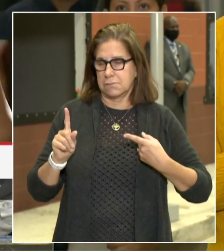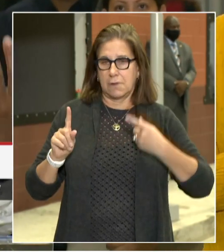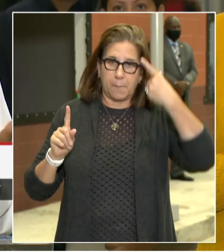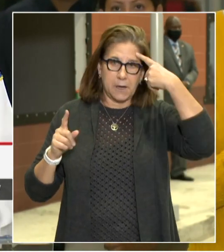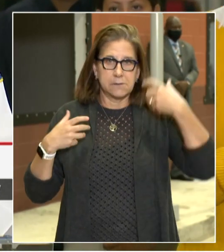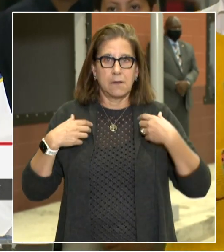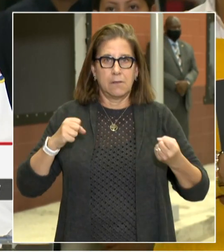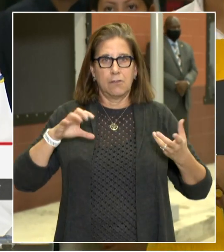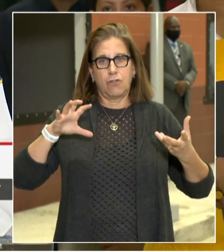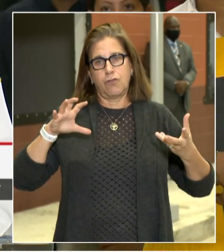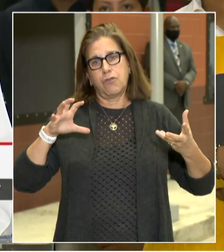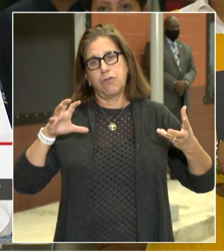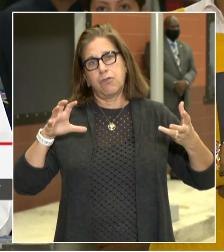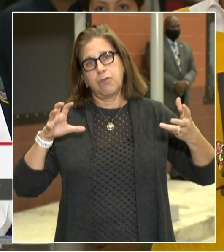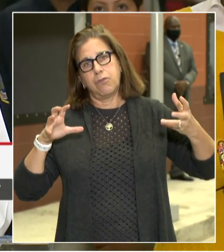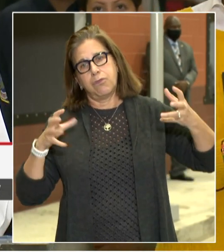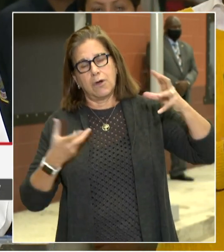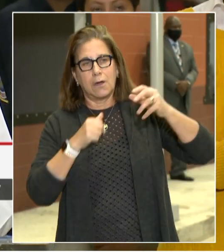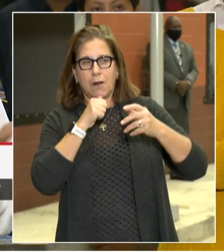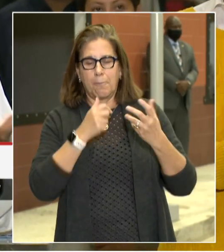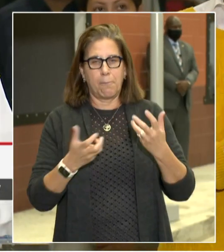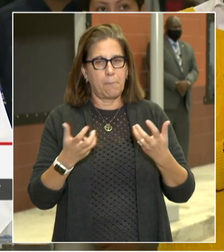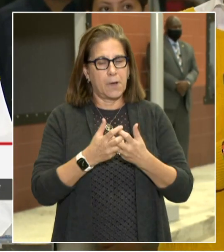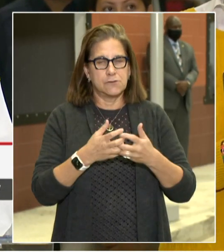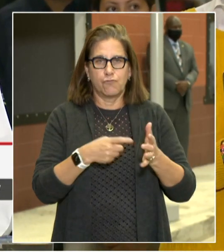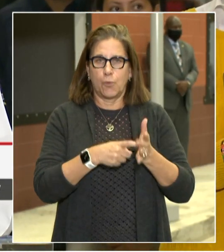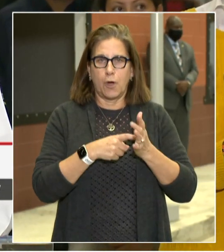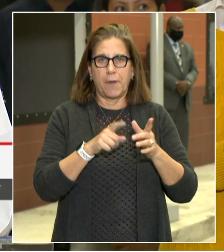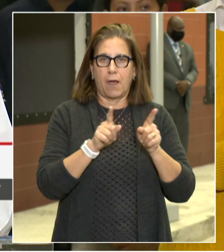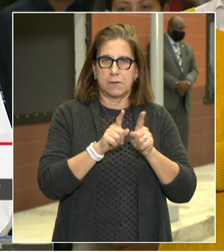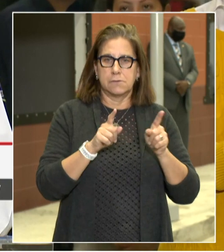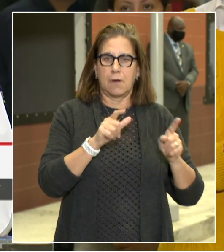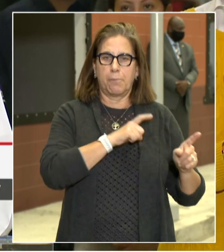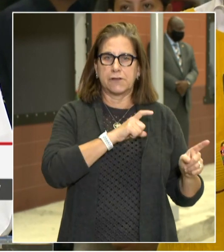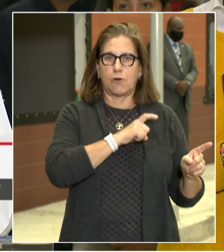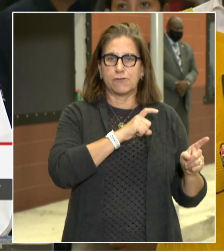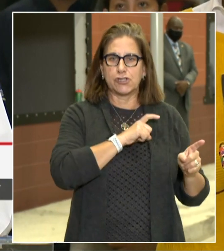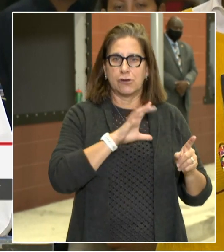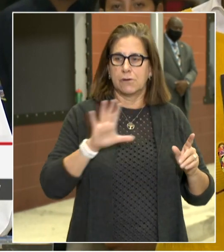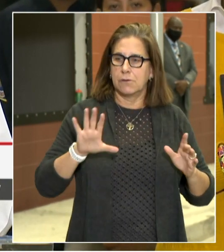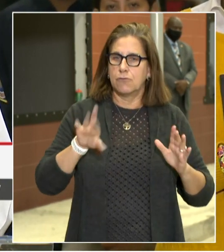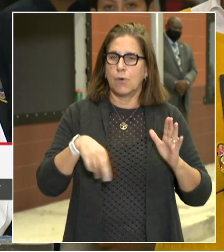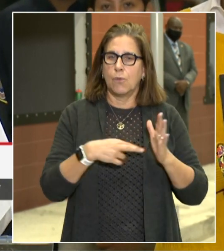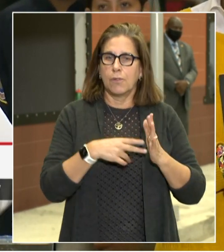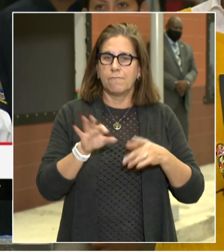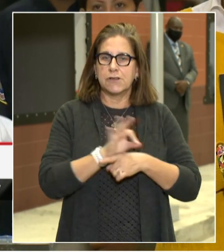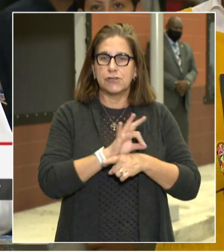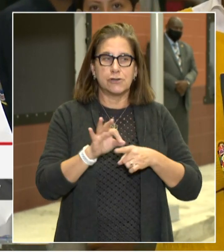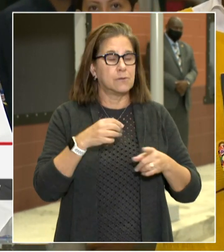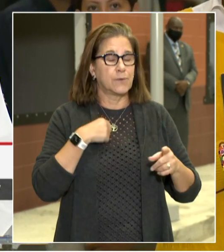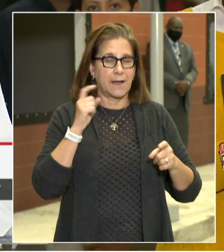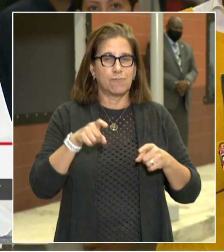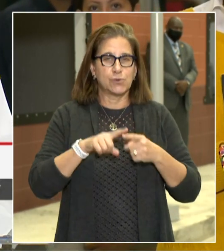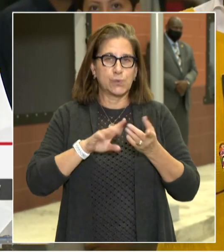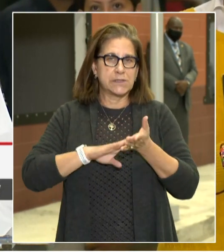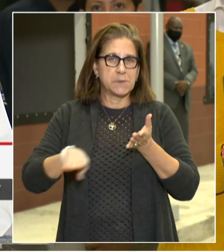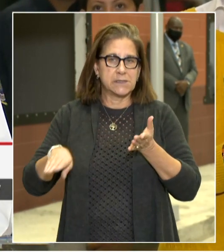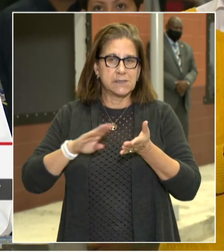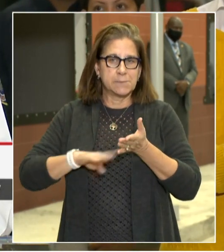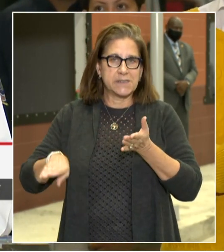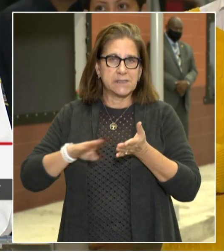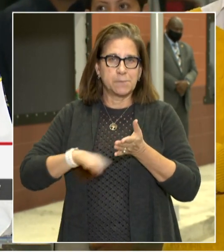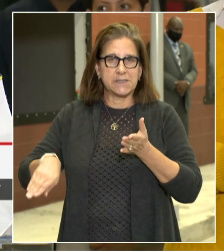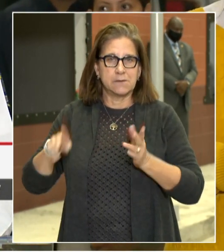officer, and we obviously have to take action to, from time to time, to dismiss people when that is the case. Yep, your off-topic question. Yes,